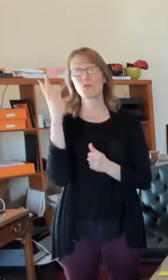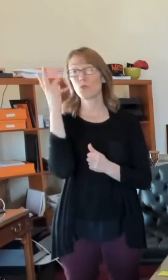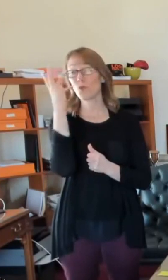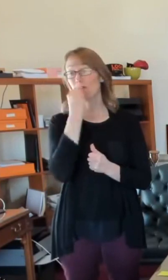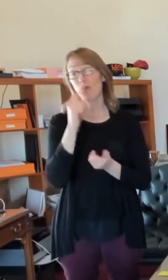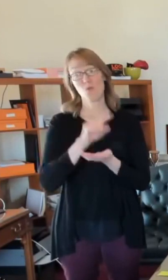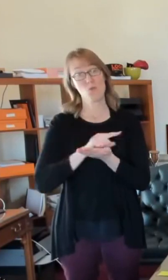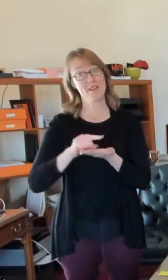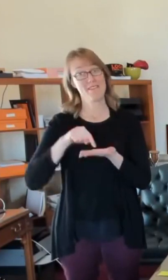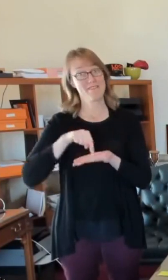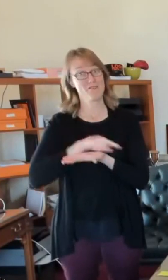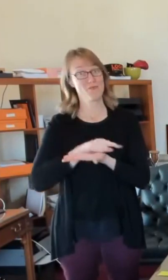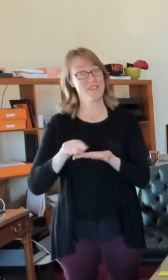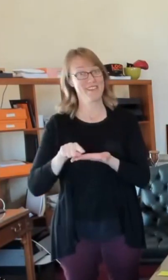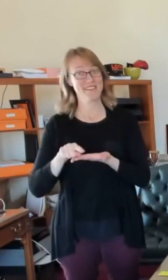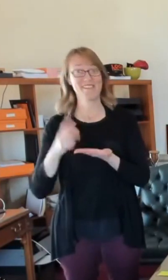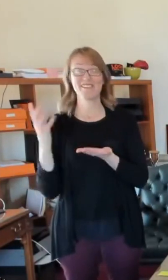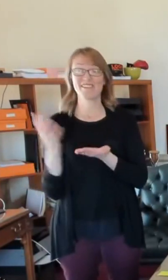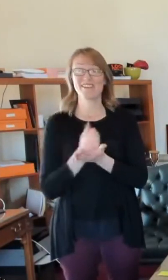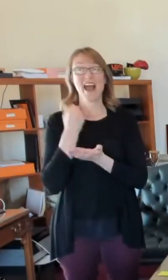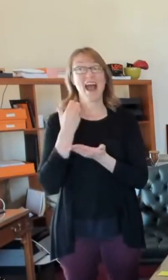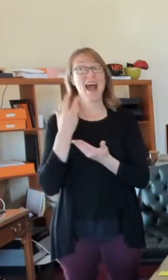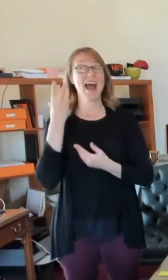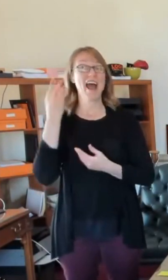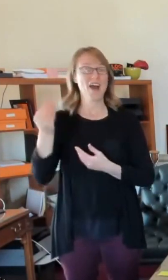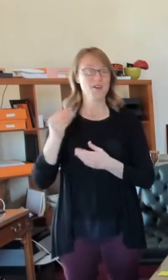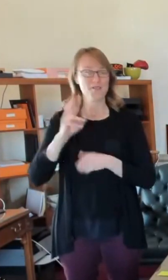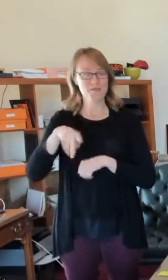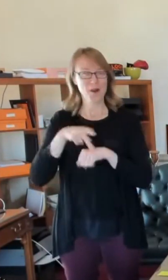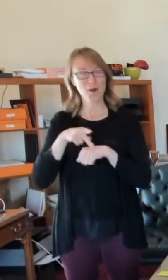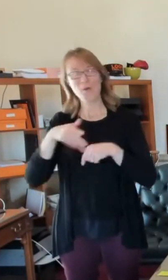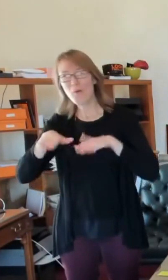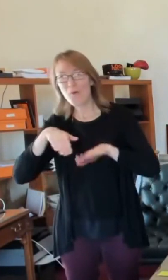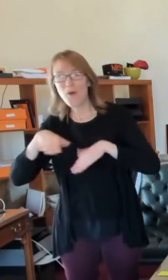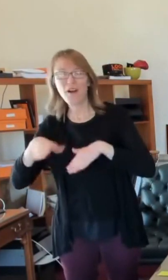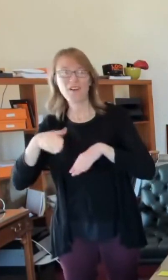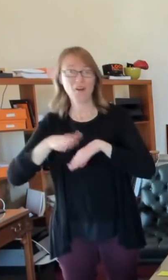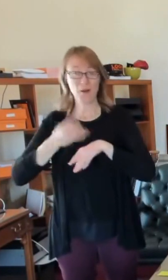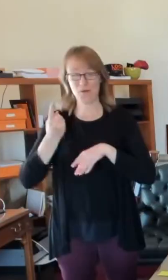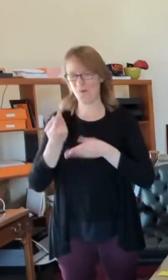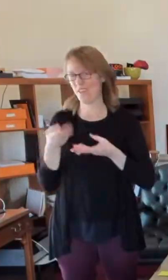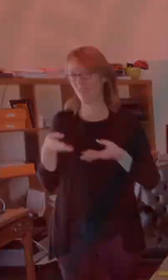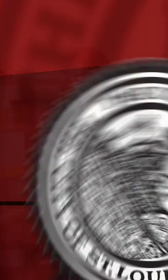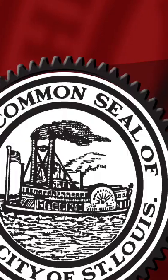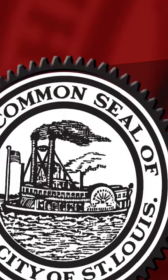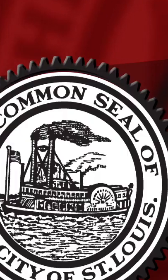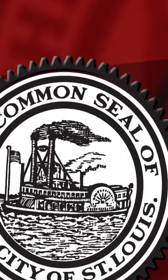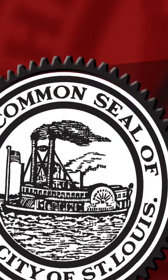So get out there and enjoy it. Walk in the park on one of those closed roads. Thank you all so much. Appreciate it.